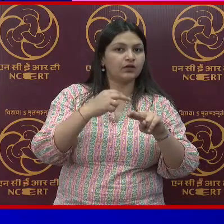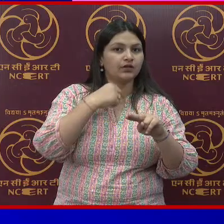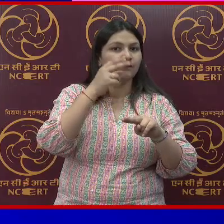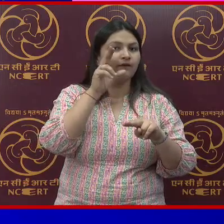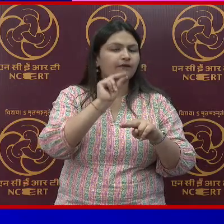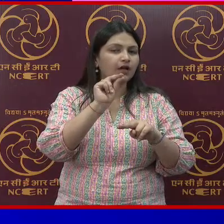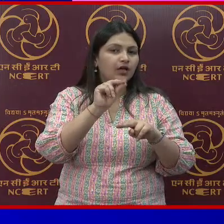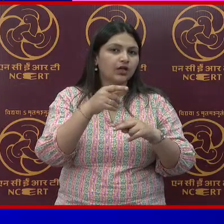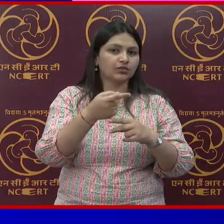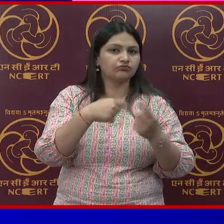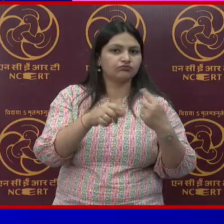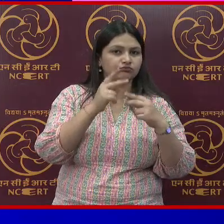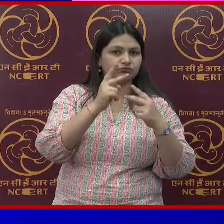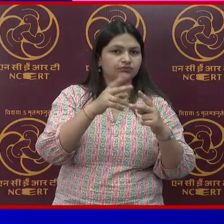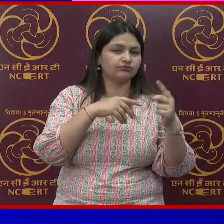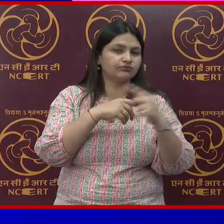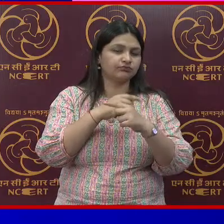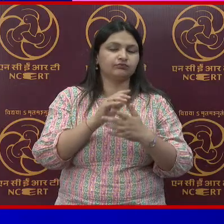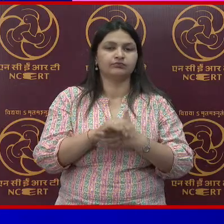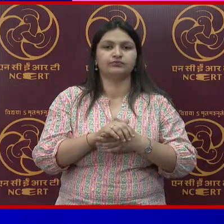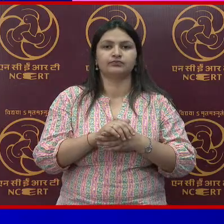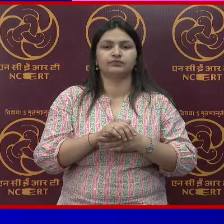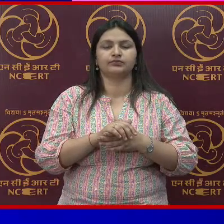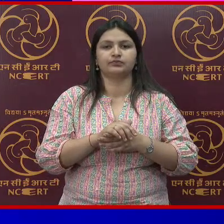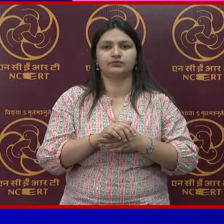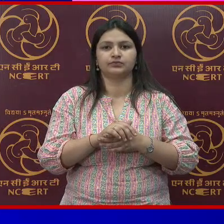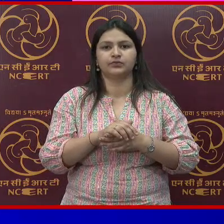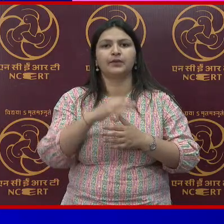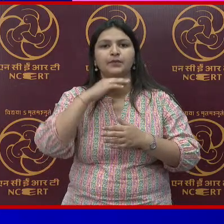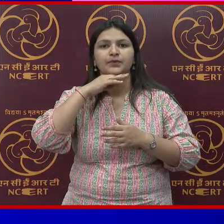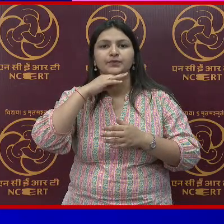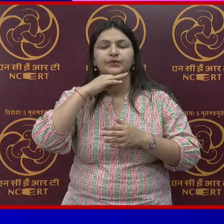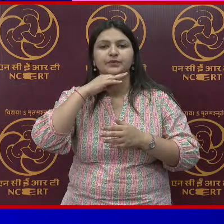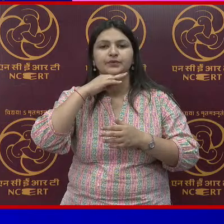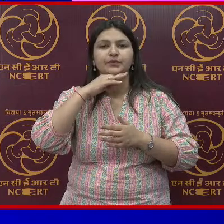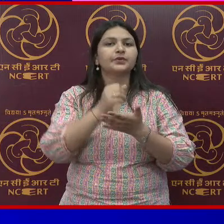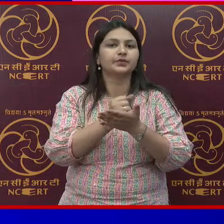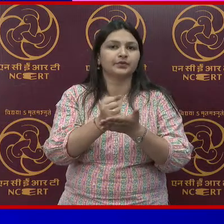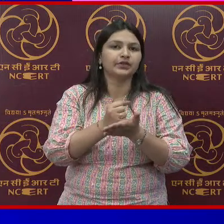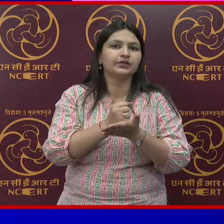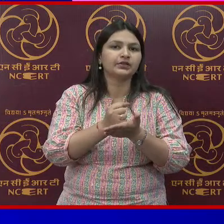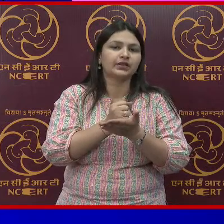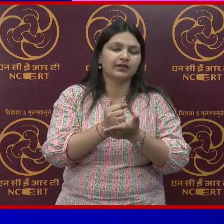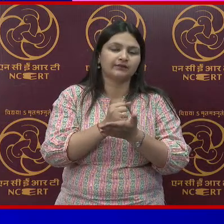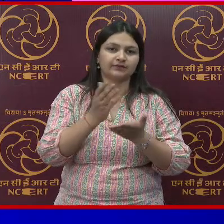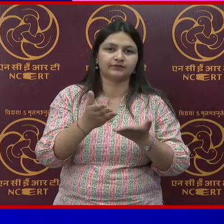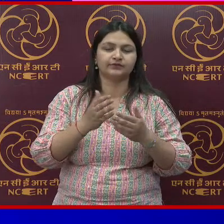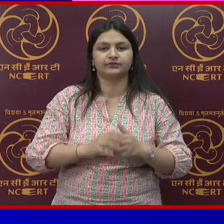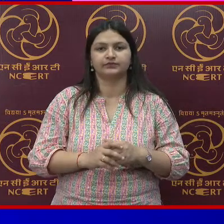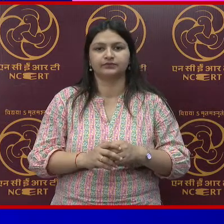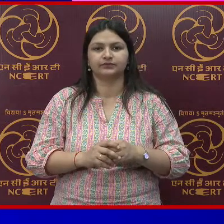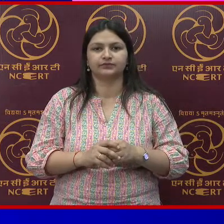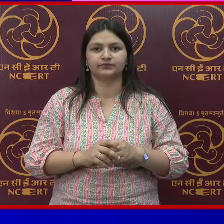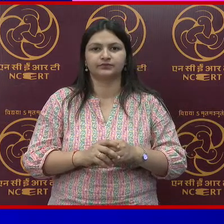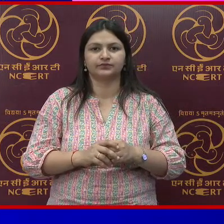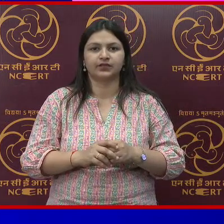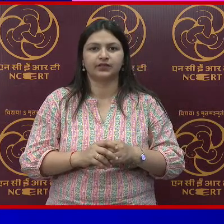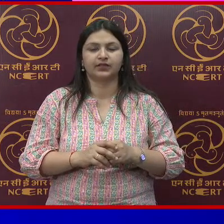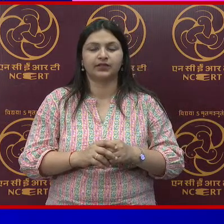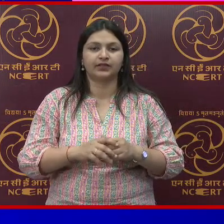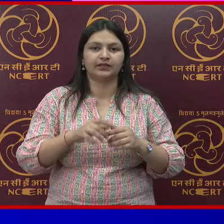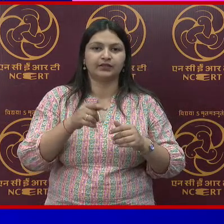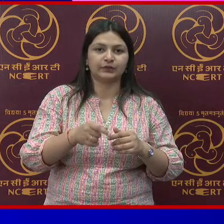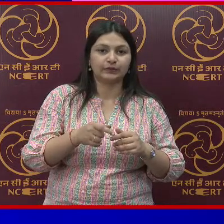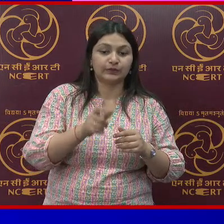F. And next one is here is an exercise for the children. Here Okay. they will read each word like